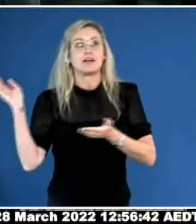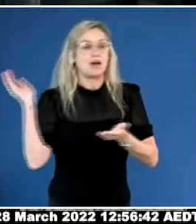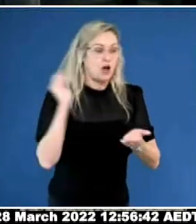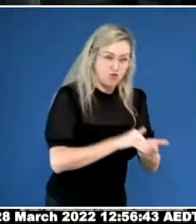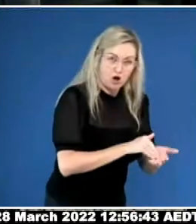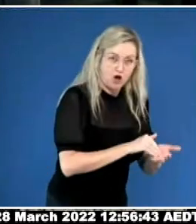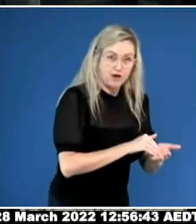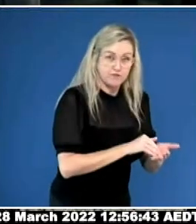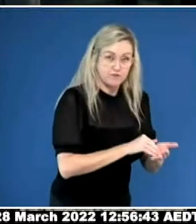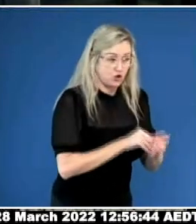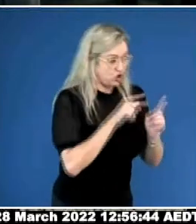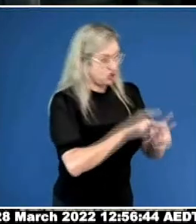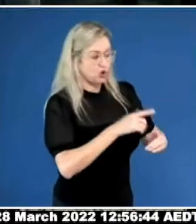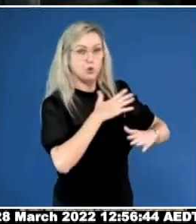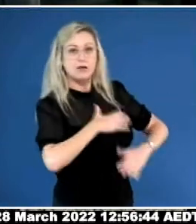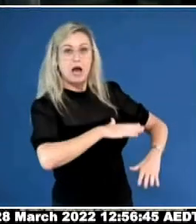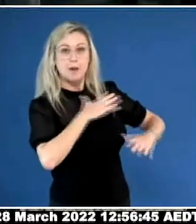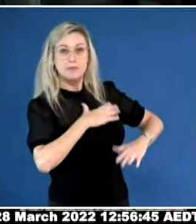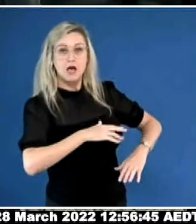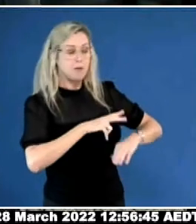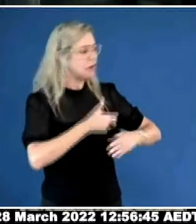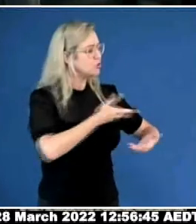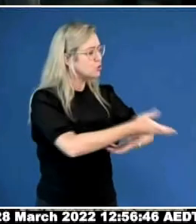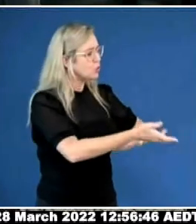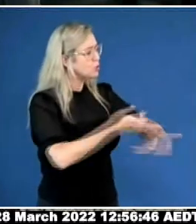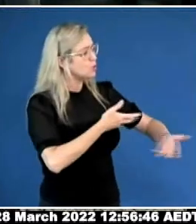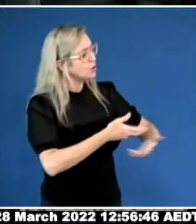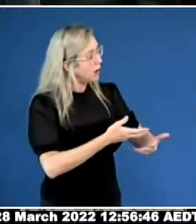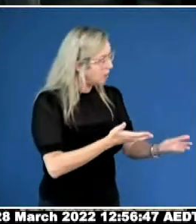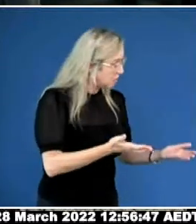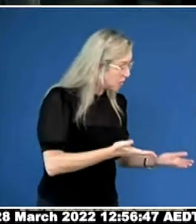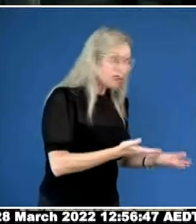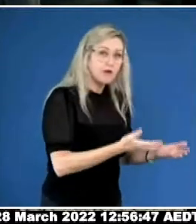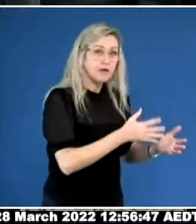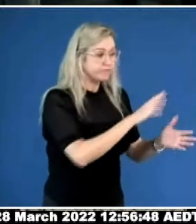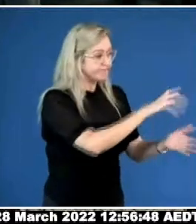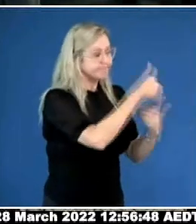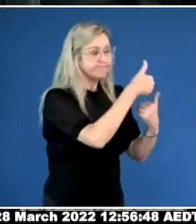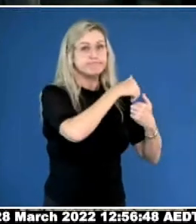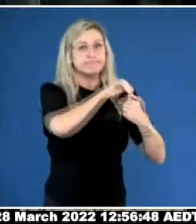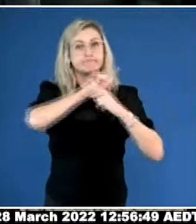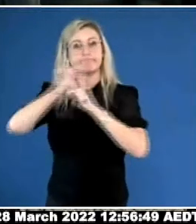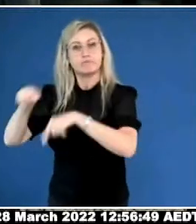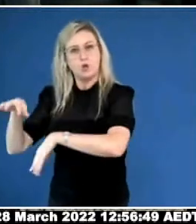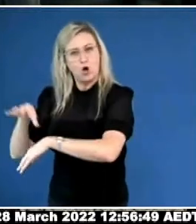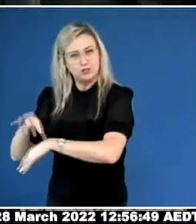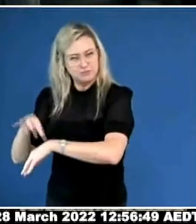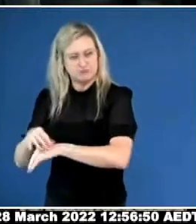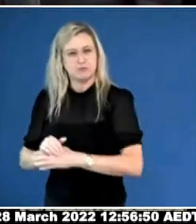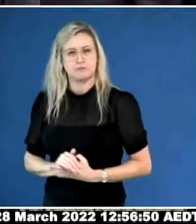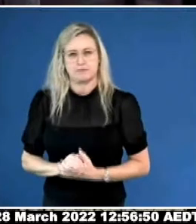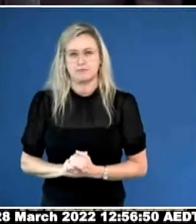you might be taken to hospital. But looking back at that time, when your ex calling the